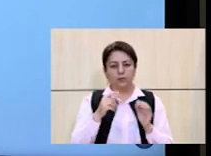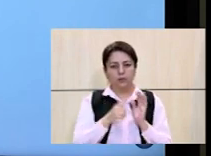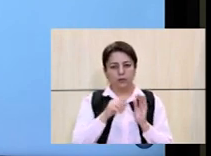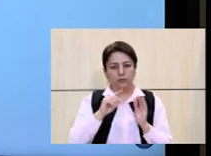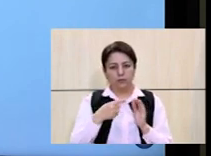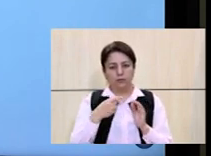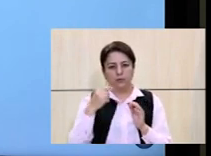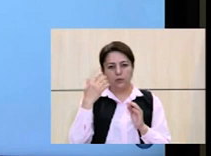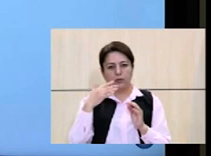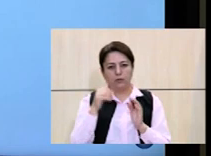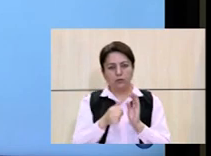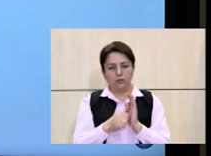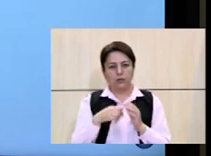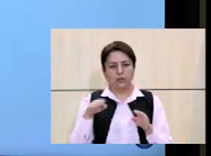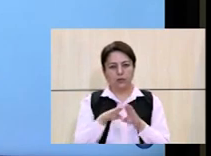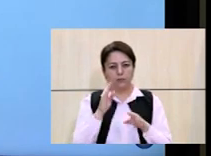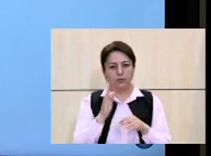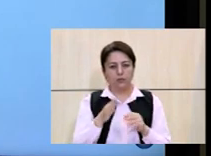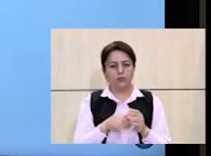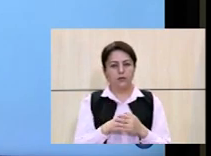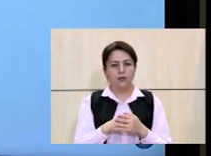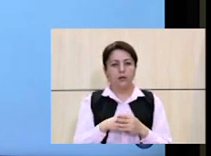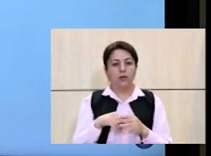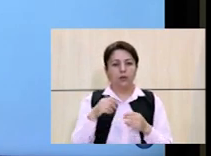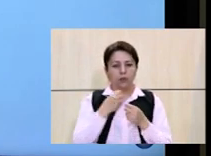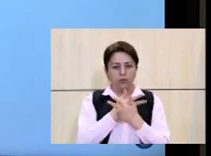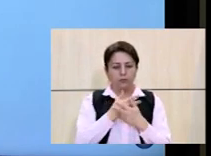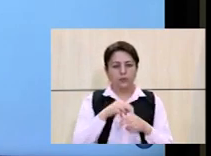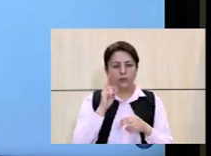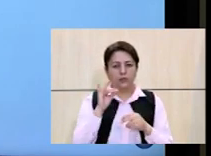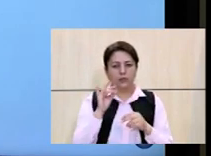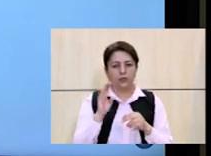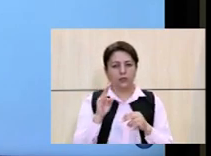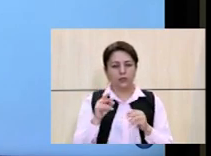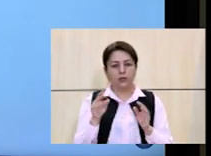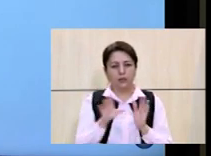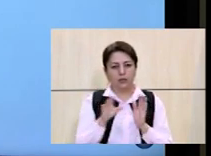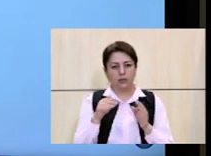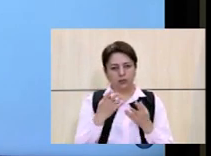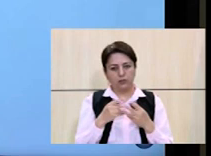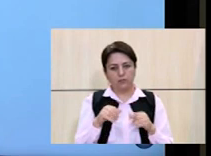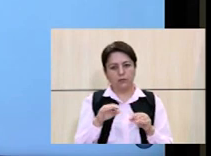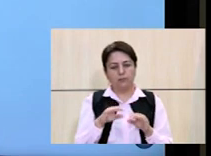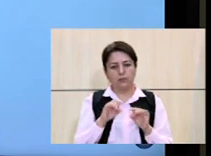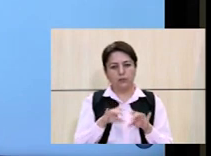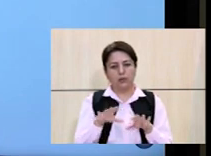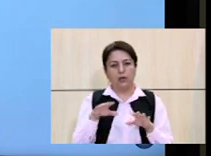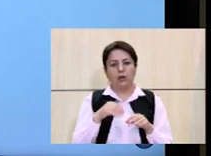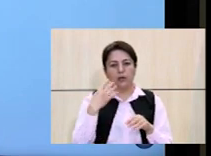7.1056 joulga teng bo'ladi. Va yo'lbarsning kinetik energiyasini ham xuddi shunday hisoblaymiz. 40 ni